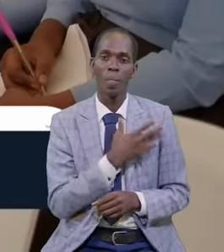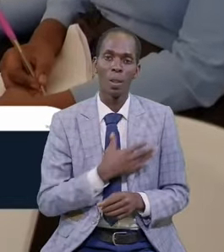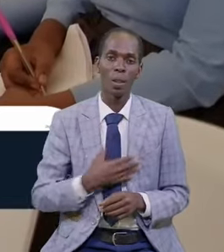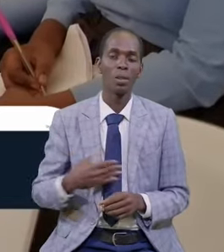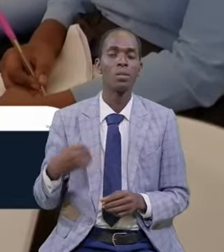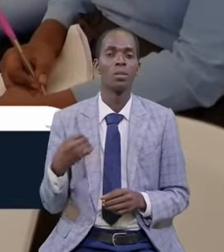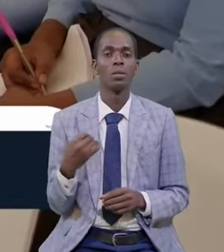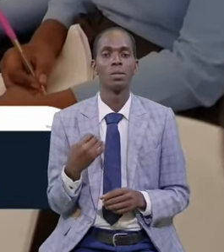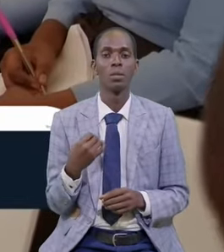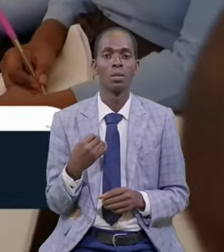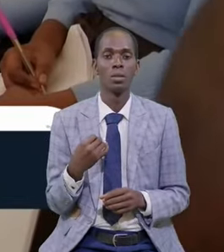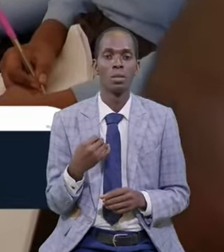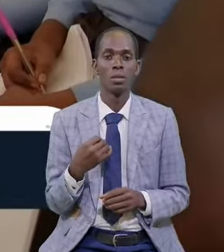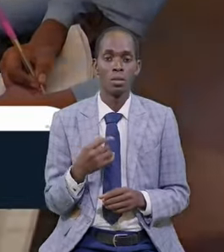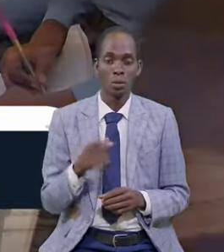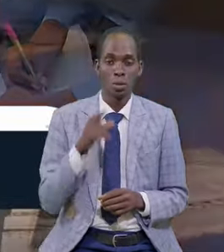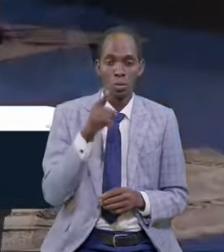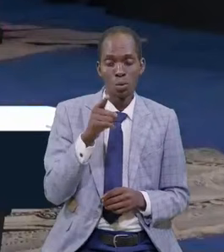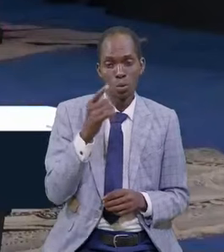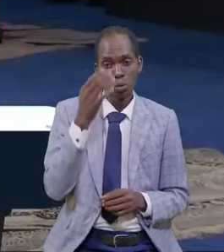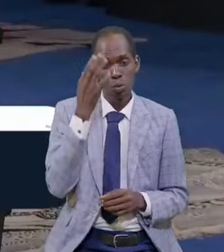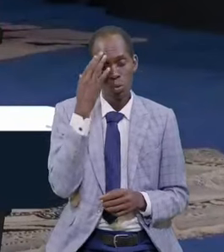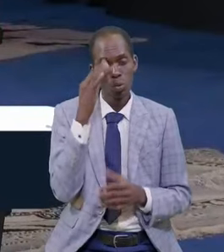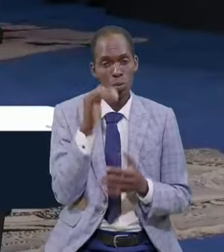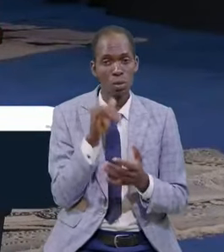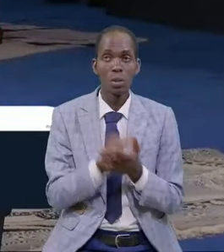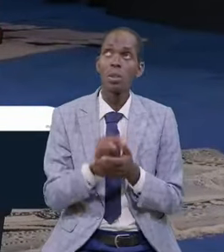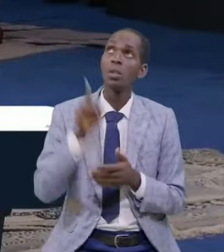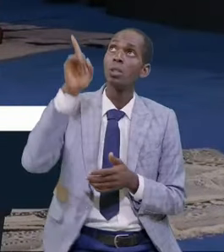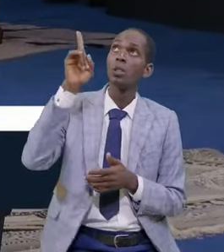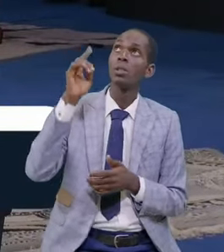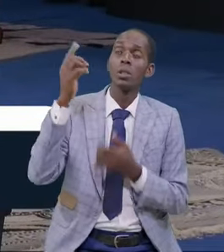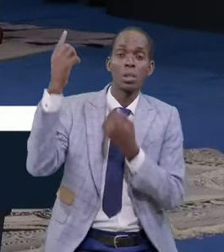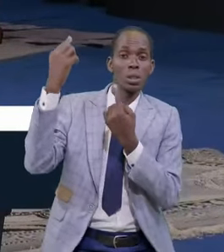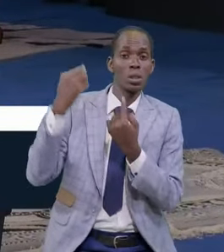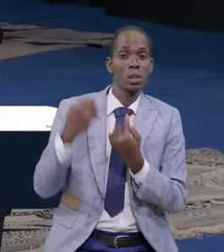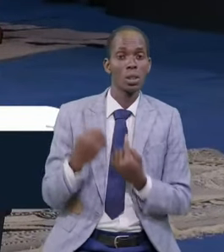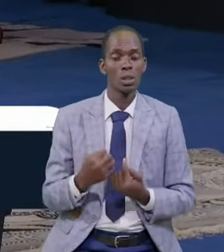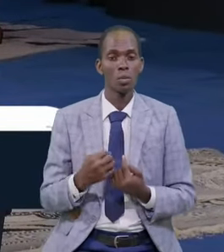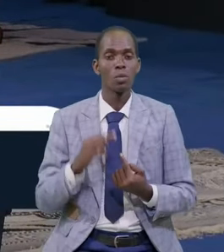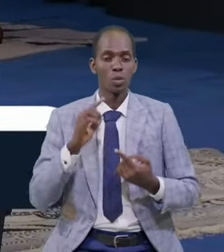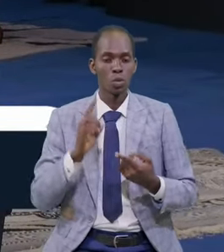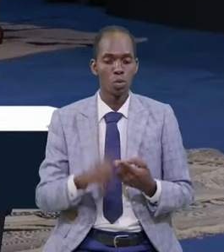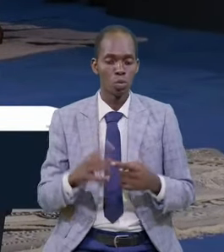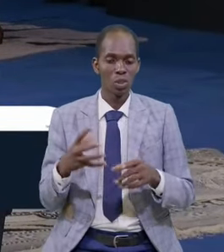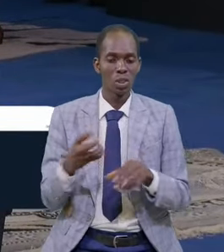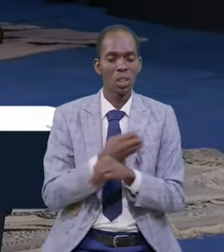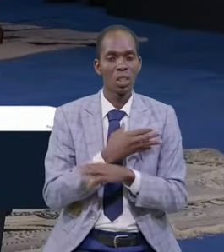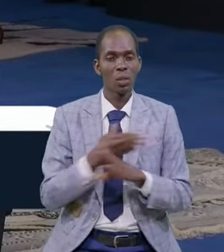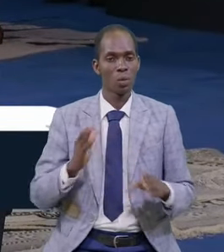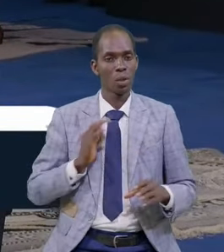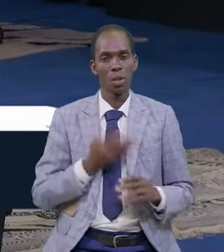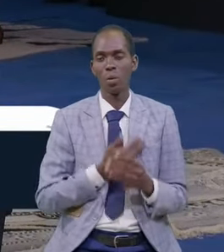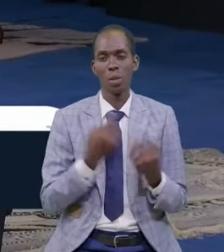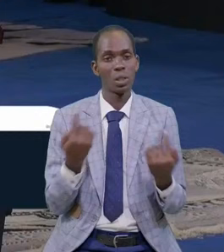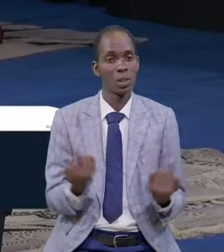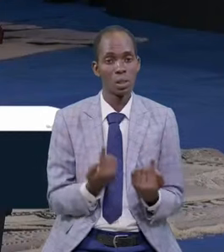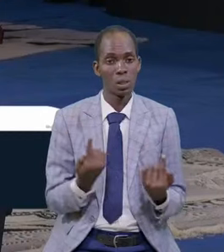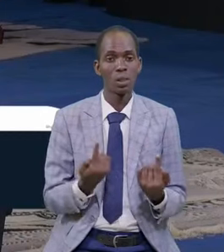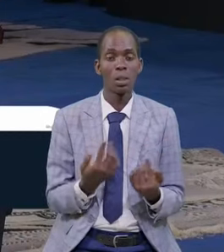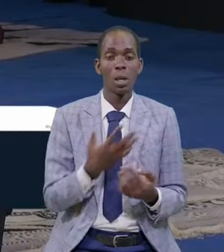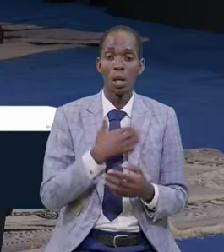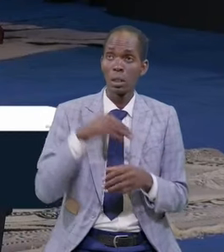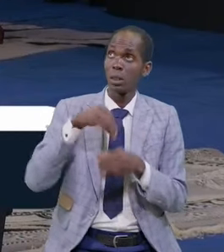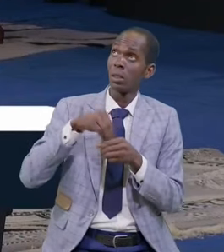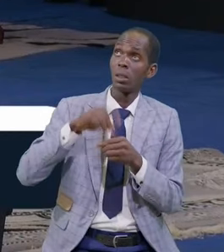manifested to take away our sin and in him is no sin